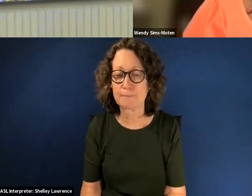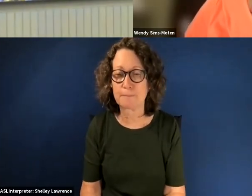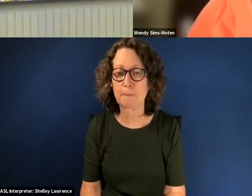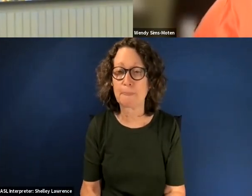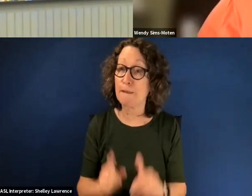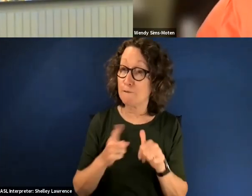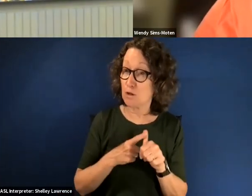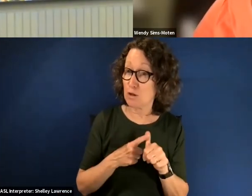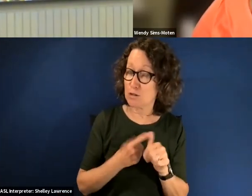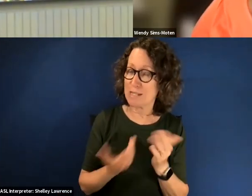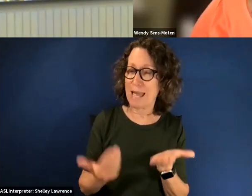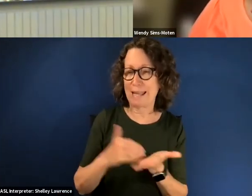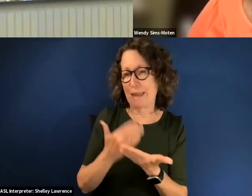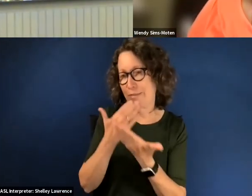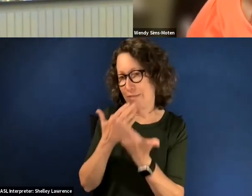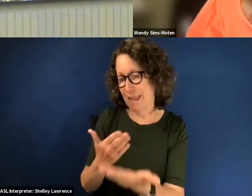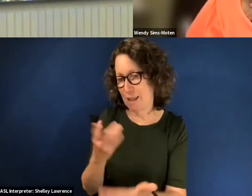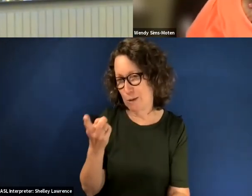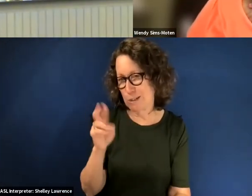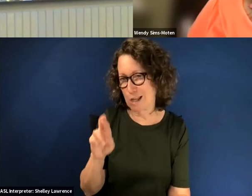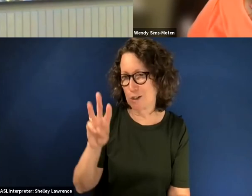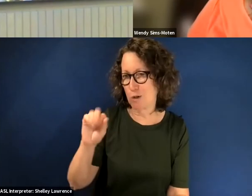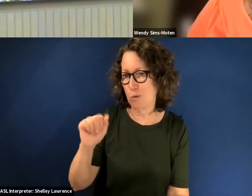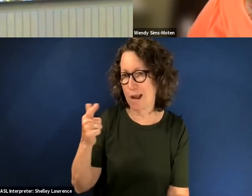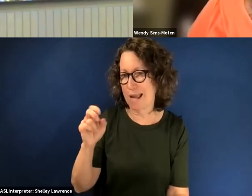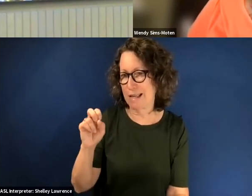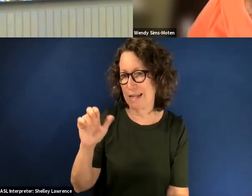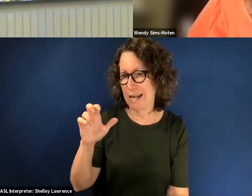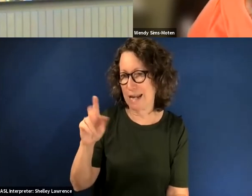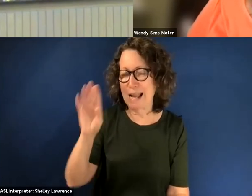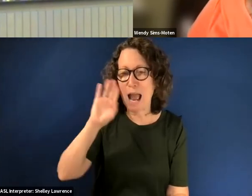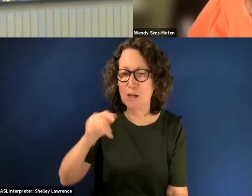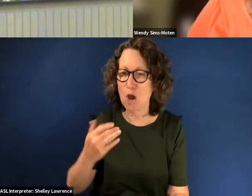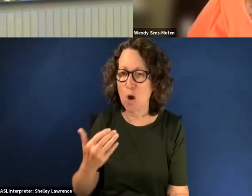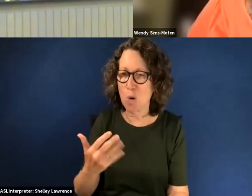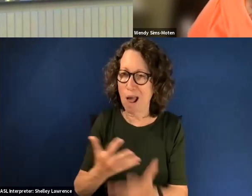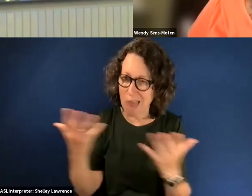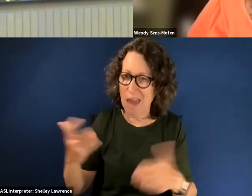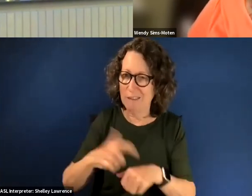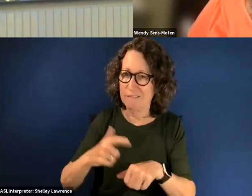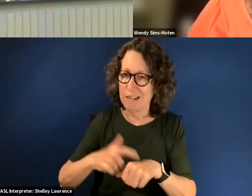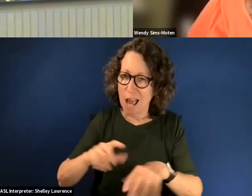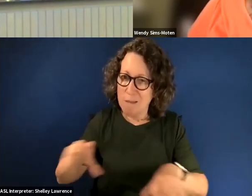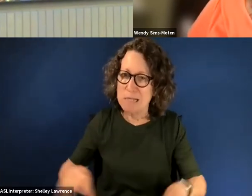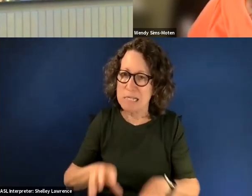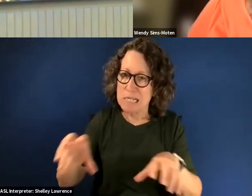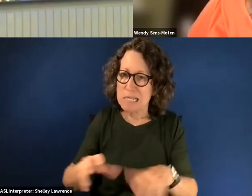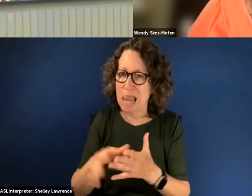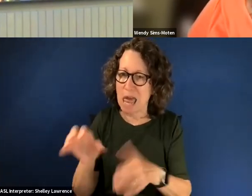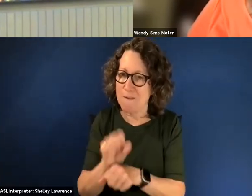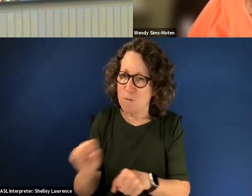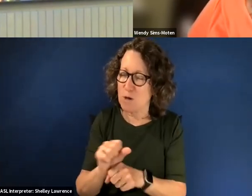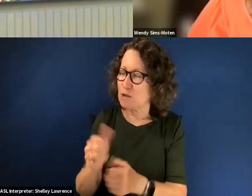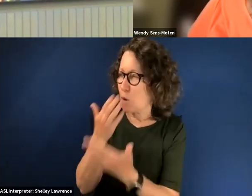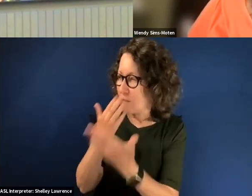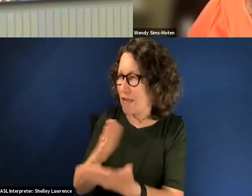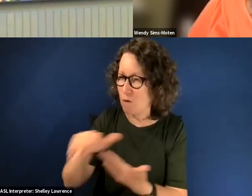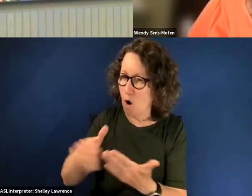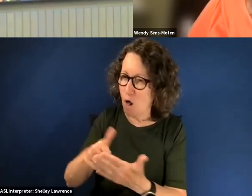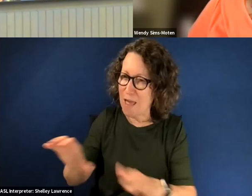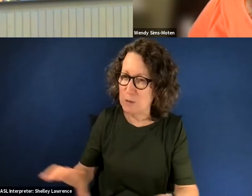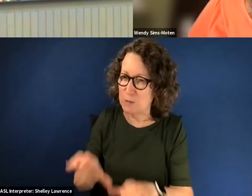First of all, again, thank you, Dr. Wagenknecht. I know this takes a lot of time and a lot of effort, so I thank you for all that